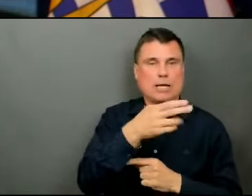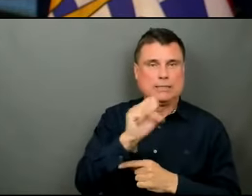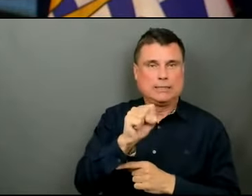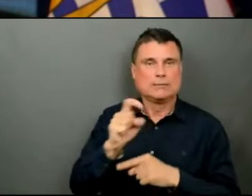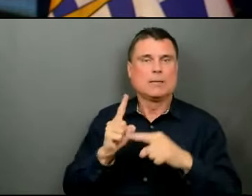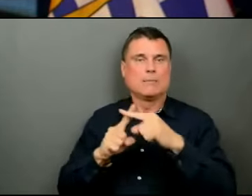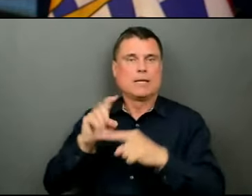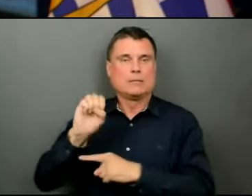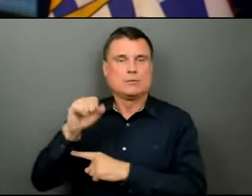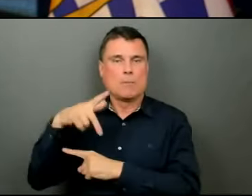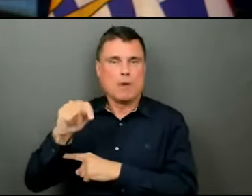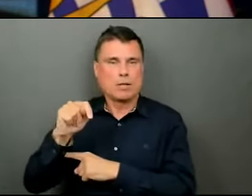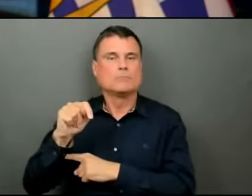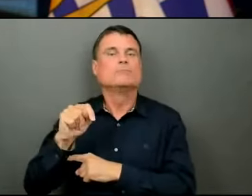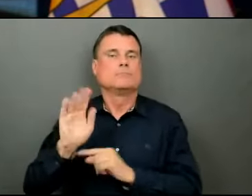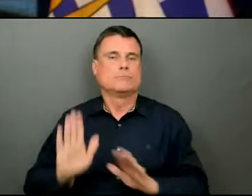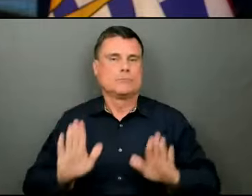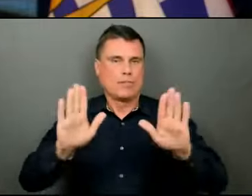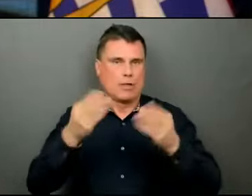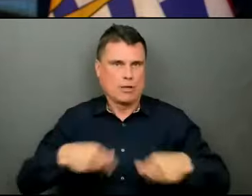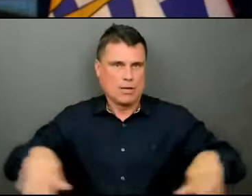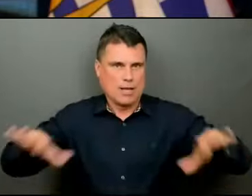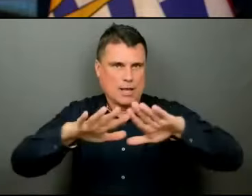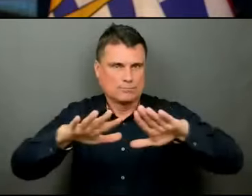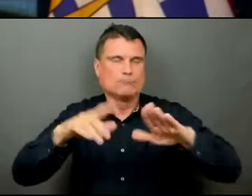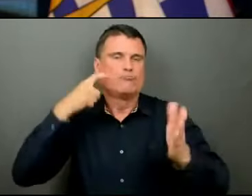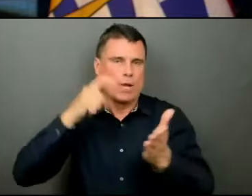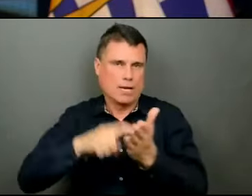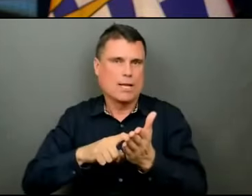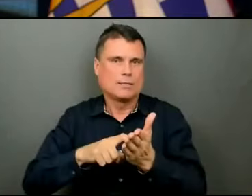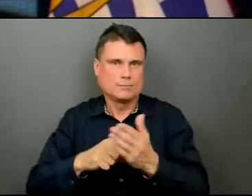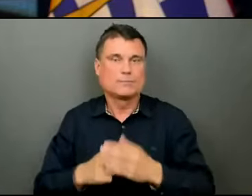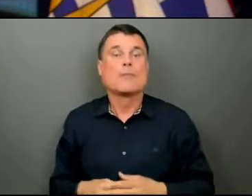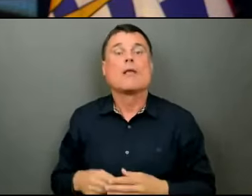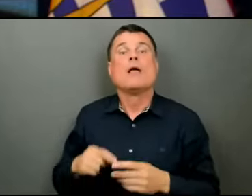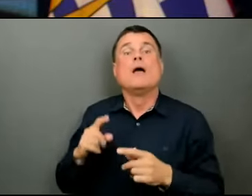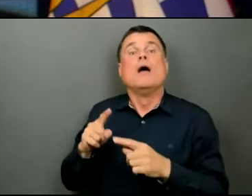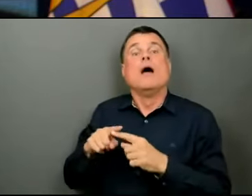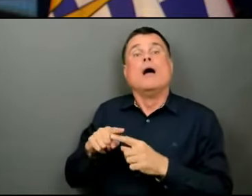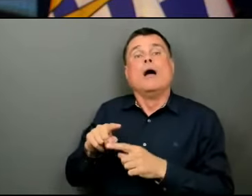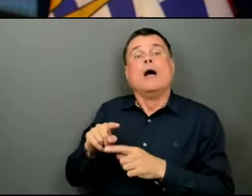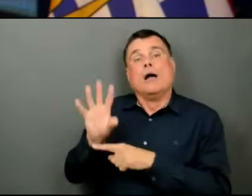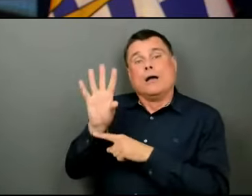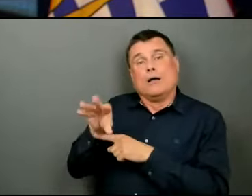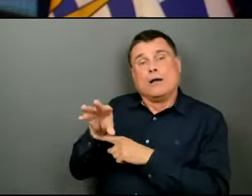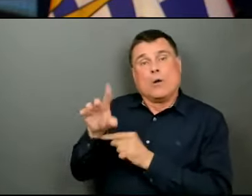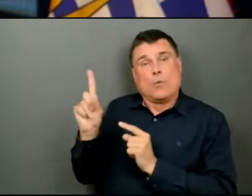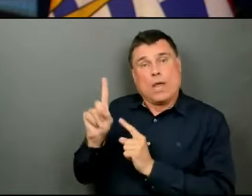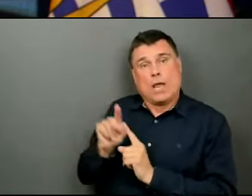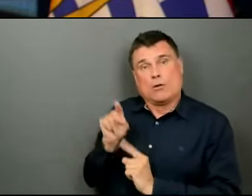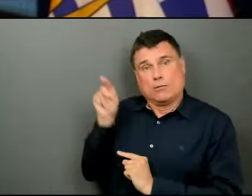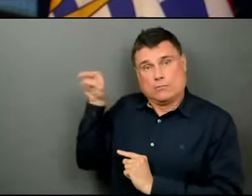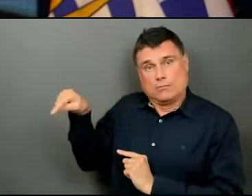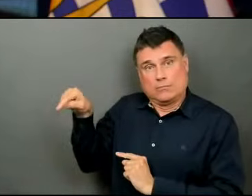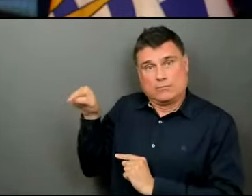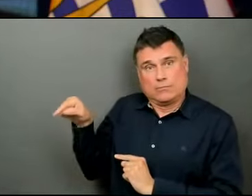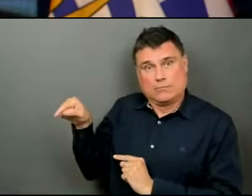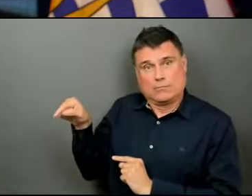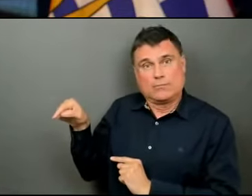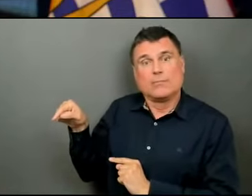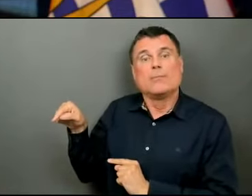And I'd like to acknowledge that this project is taking place in the traditional territory of the Musqueam, Squamish and Tsleil-Waututh